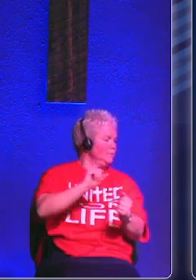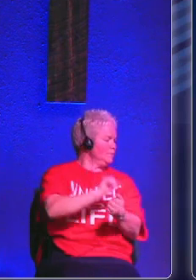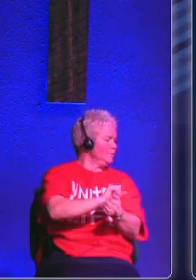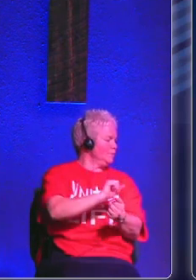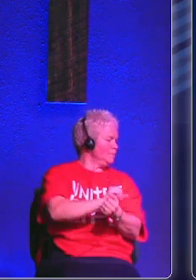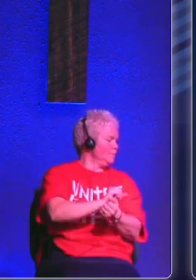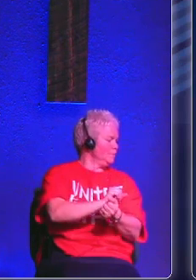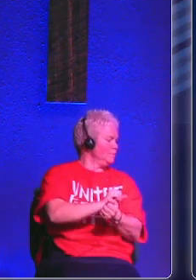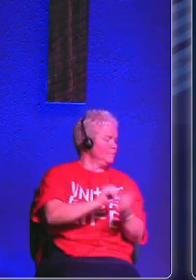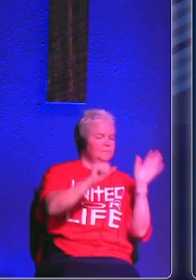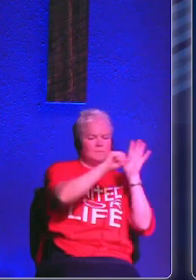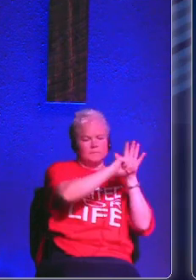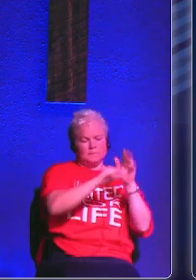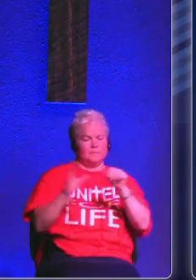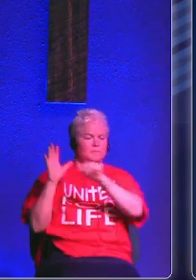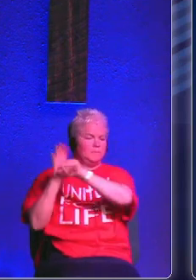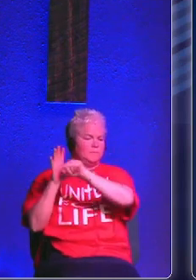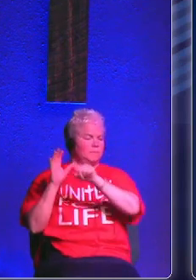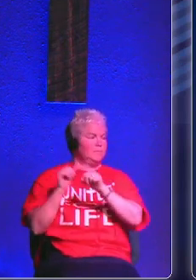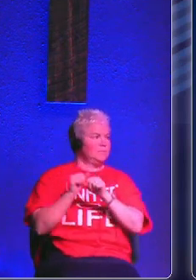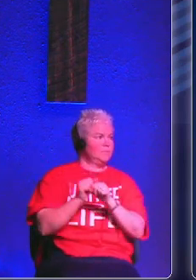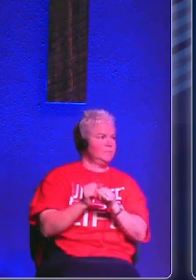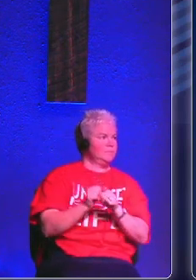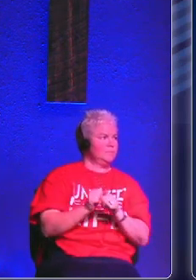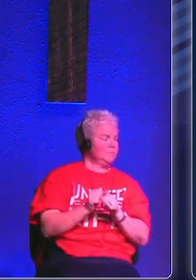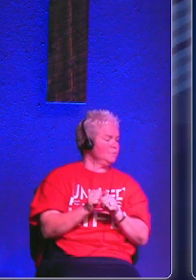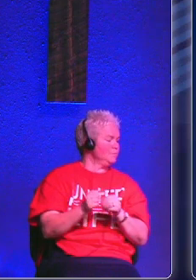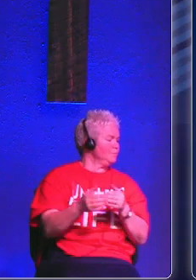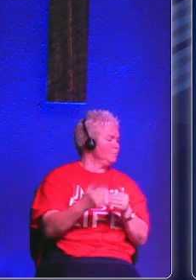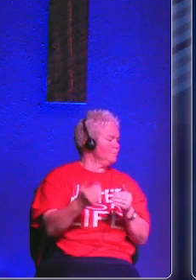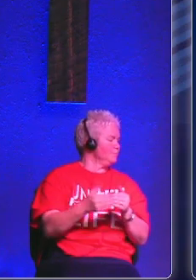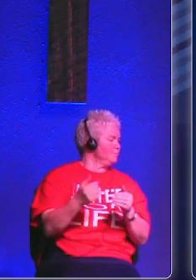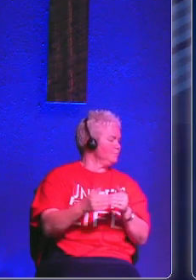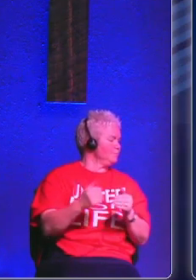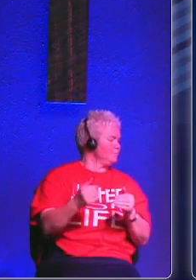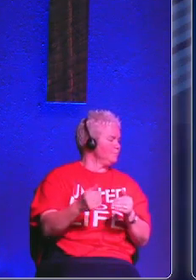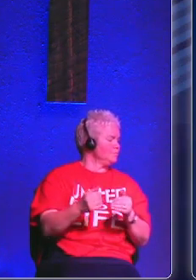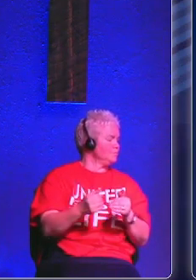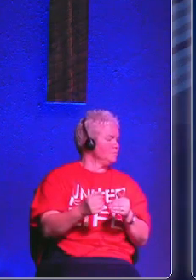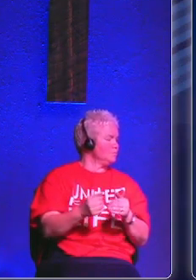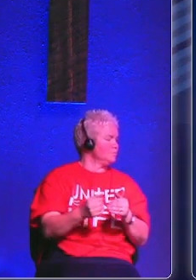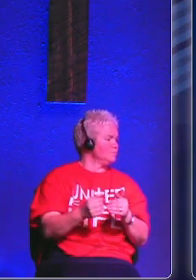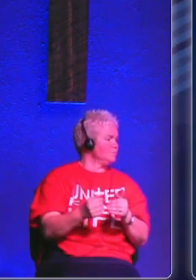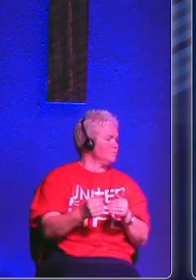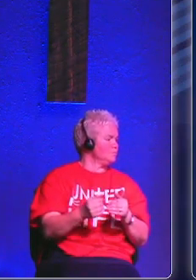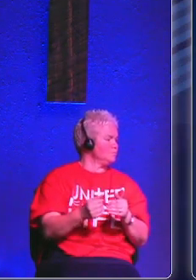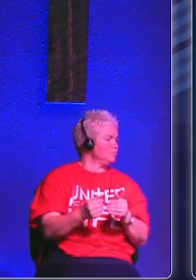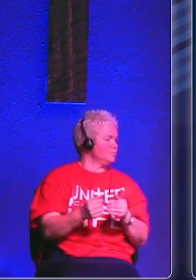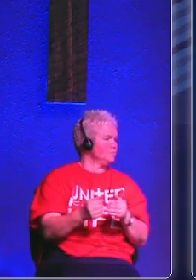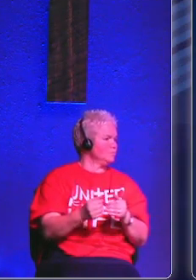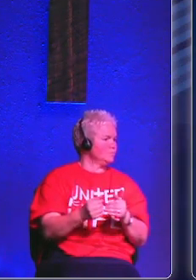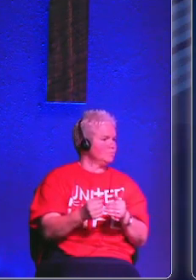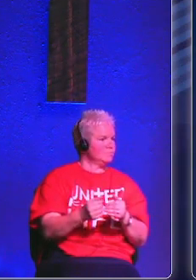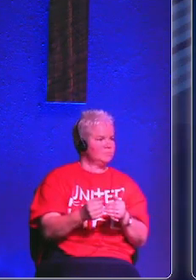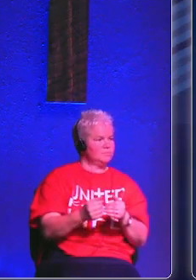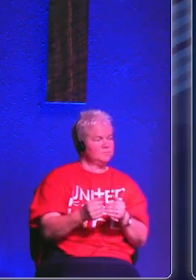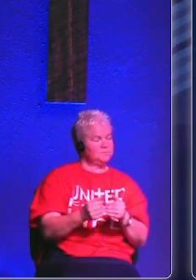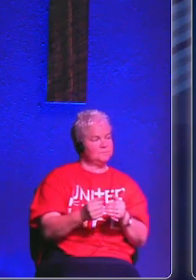effort, sacrifice. See, sacrifice is never easy. If sacrifice were easy, it wouldn't be